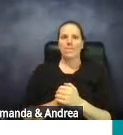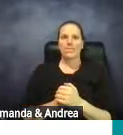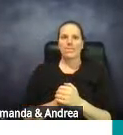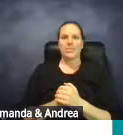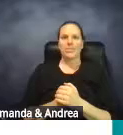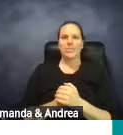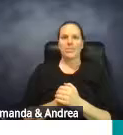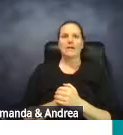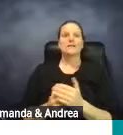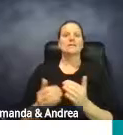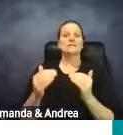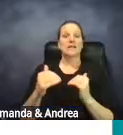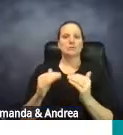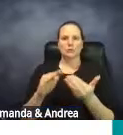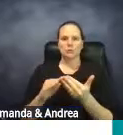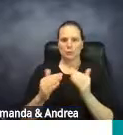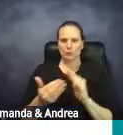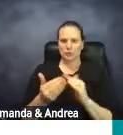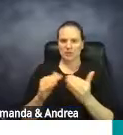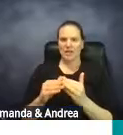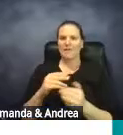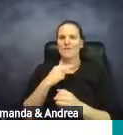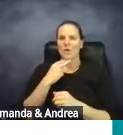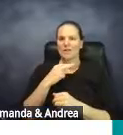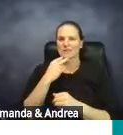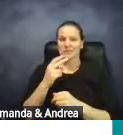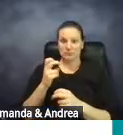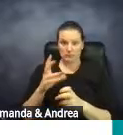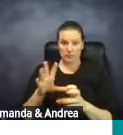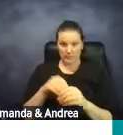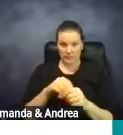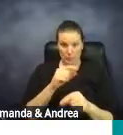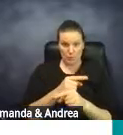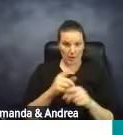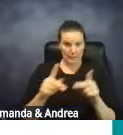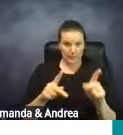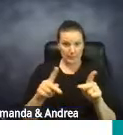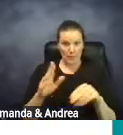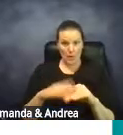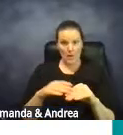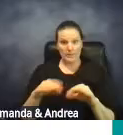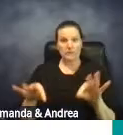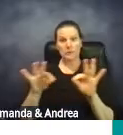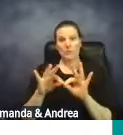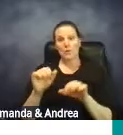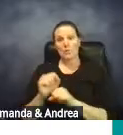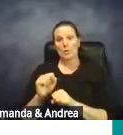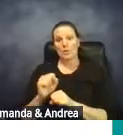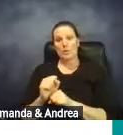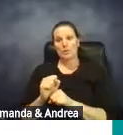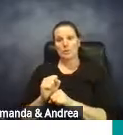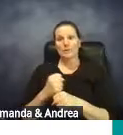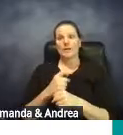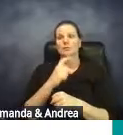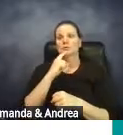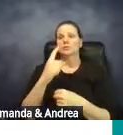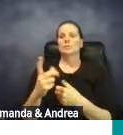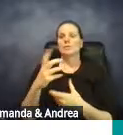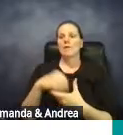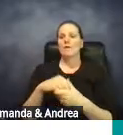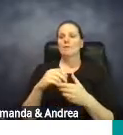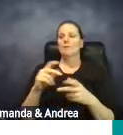The next thing was community voice. Are we engaging the right people on this important work? And so ensuring that we engage with people with